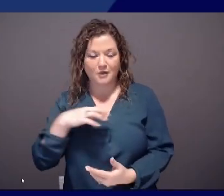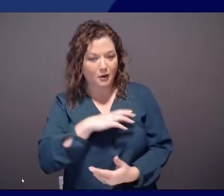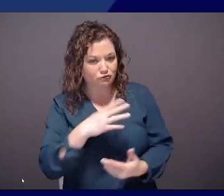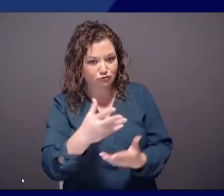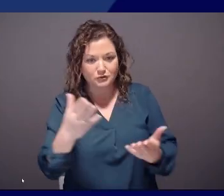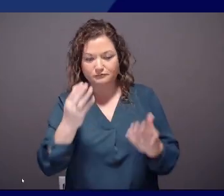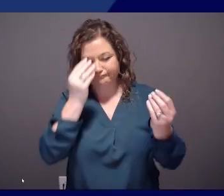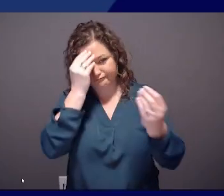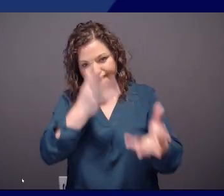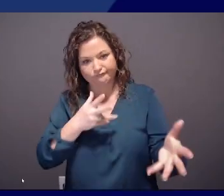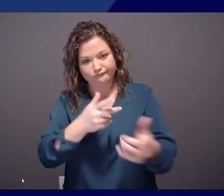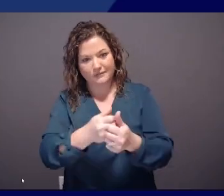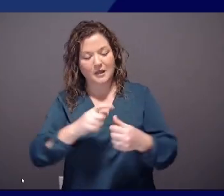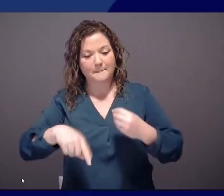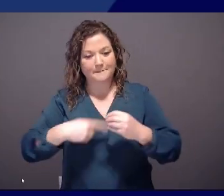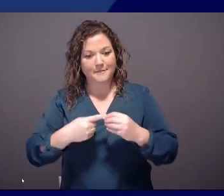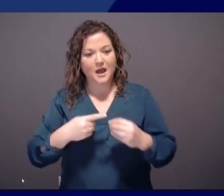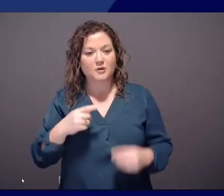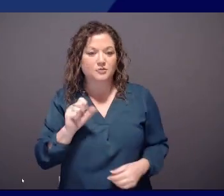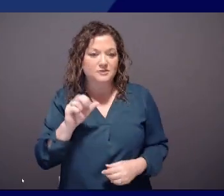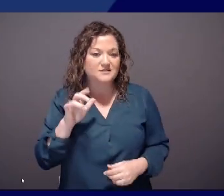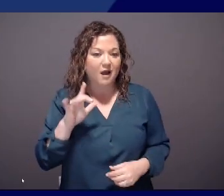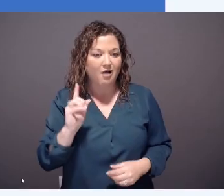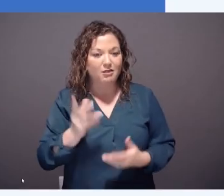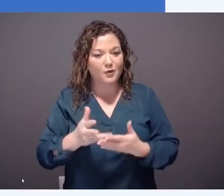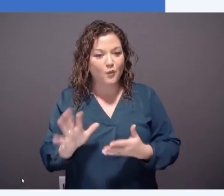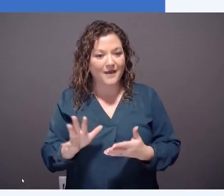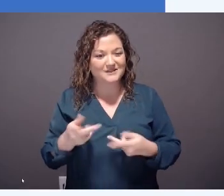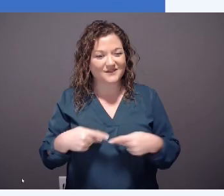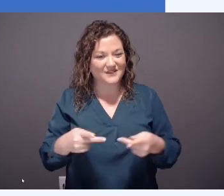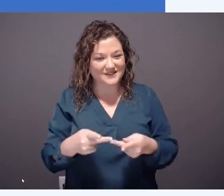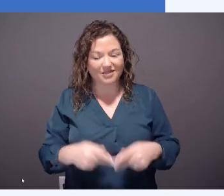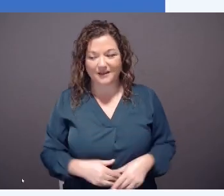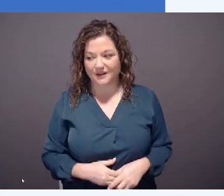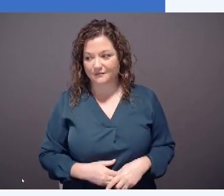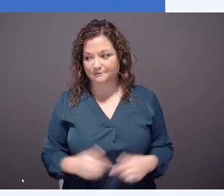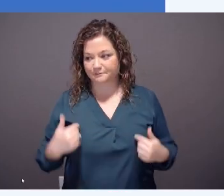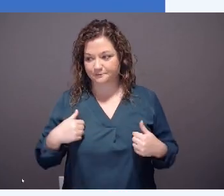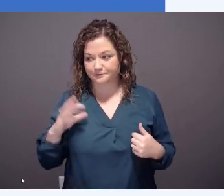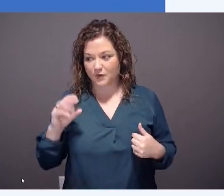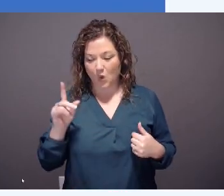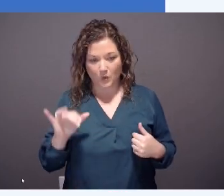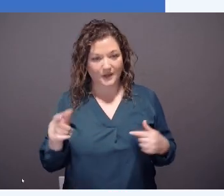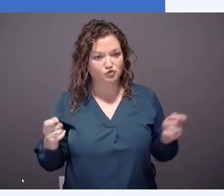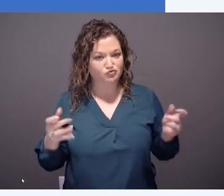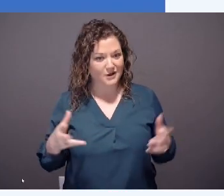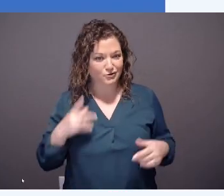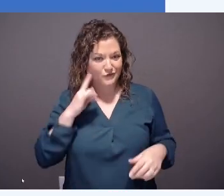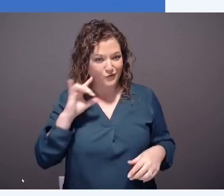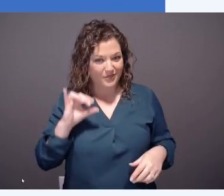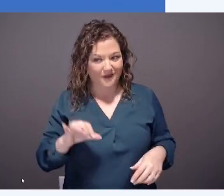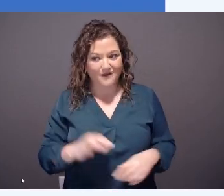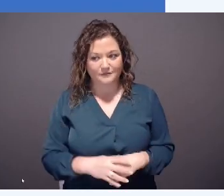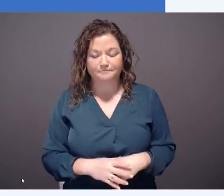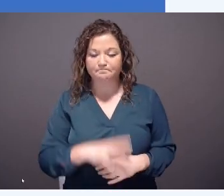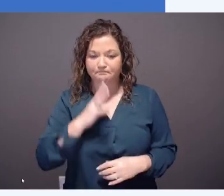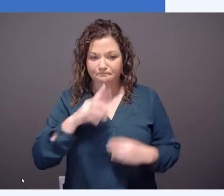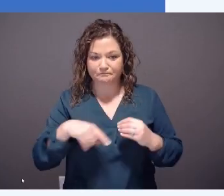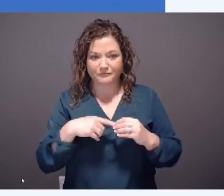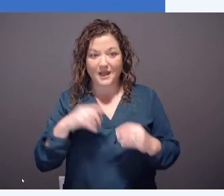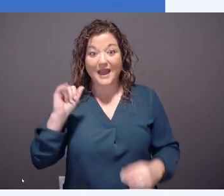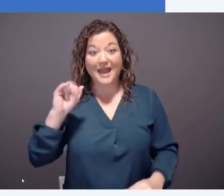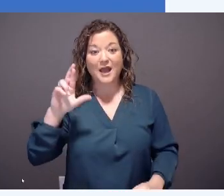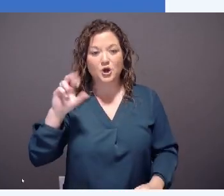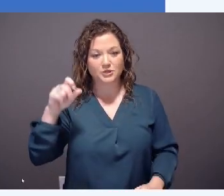waste facilities. I'm Cody Patillo, the Director of Solid Waste. All right, so we are going to talk about the airspace capacity at the